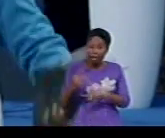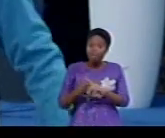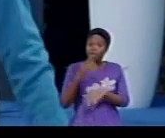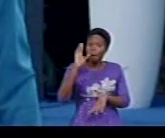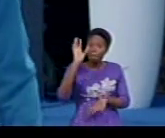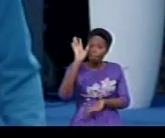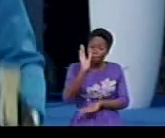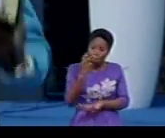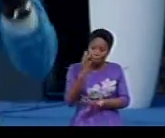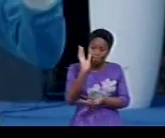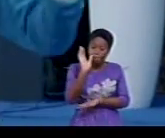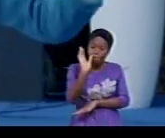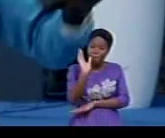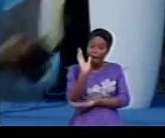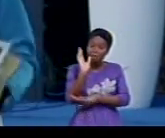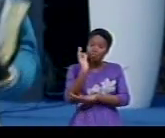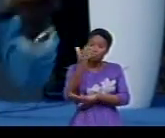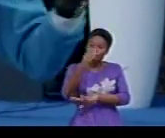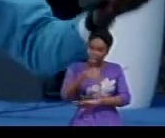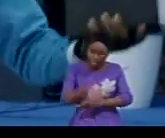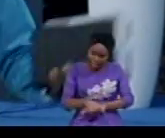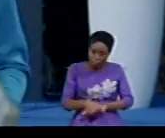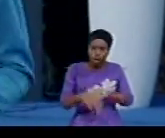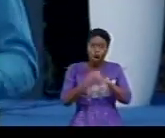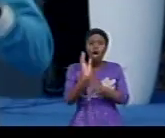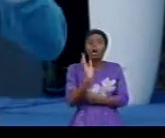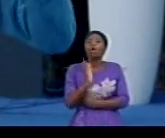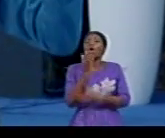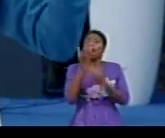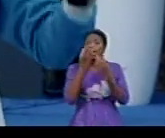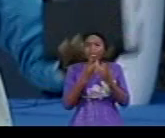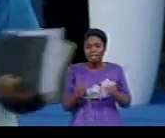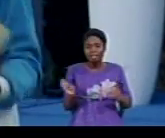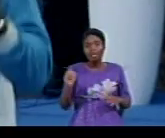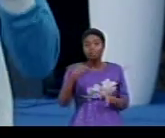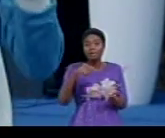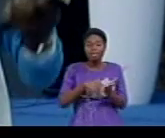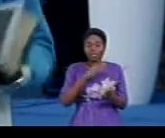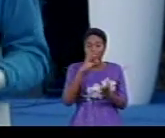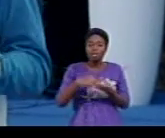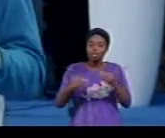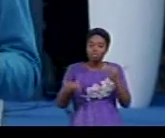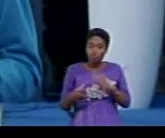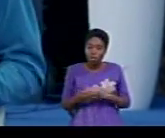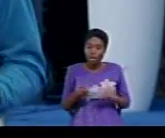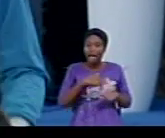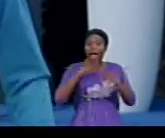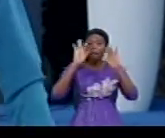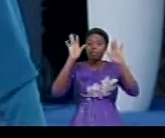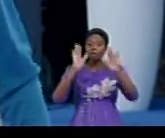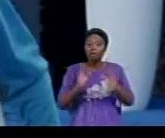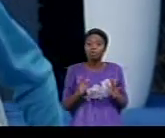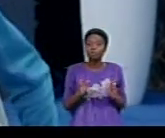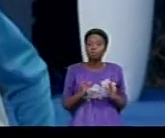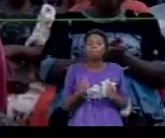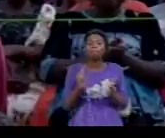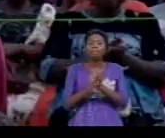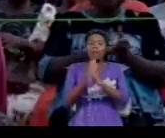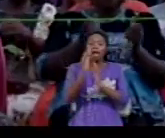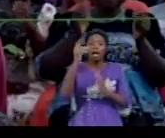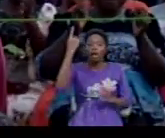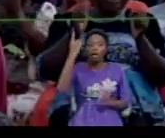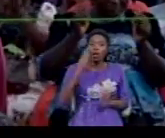still doing the job now. The Lord delivered me. This is my story. This is my story and my miracle and all that God did for me. Praise the